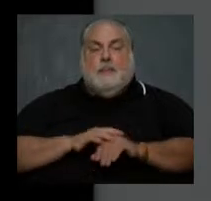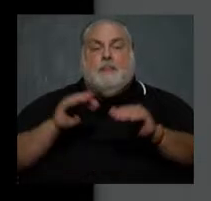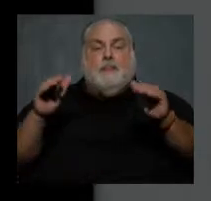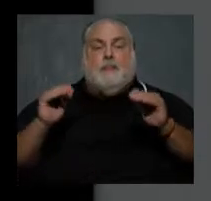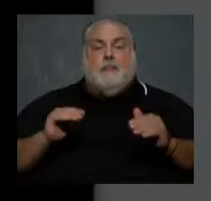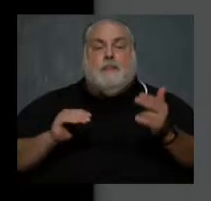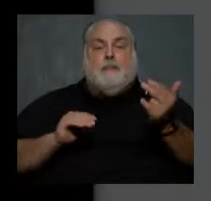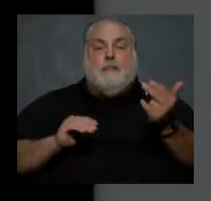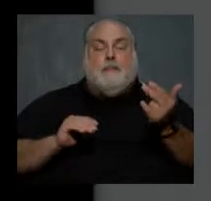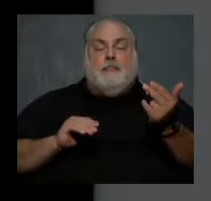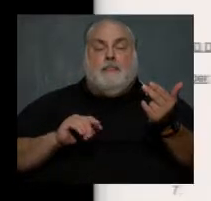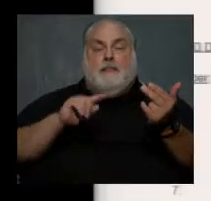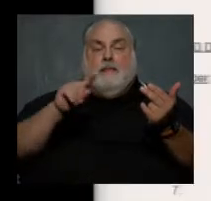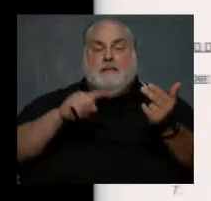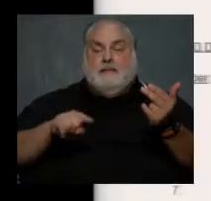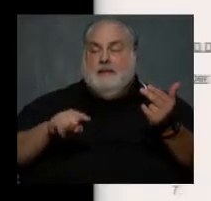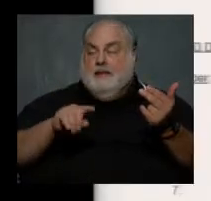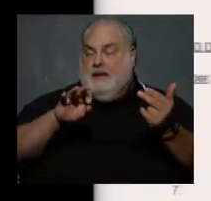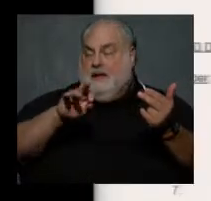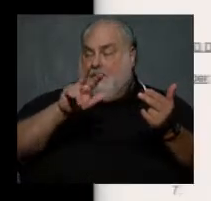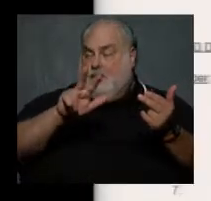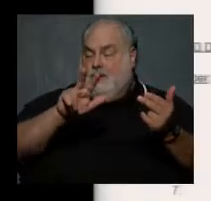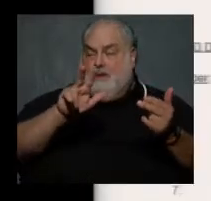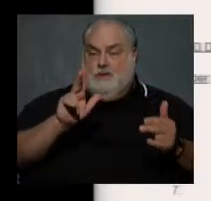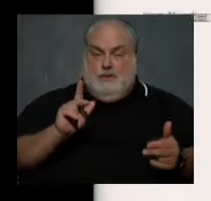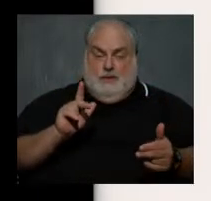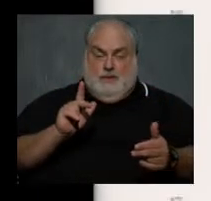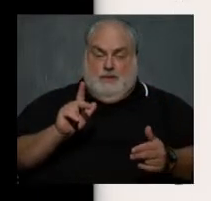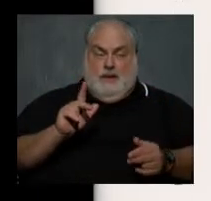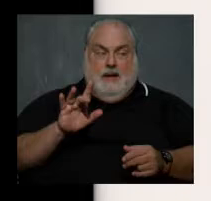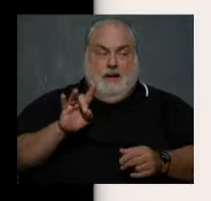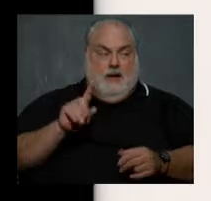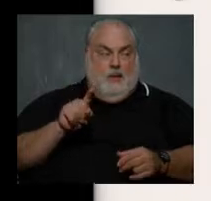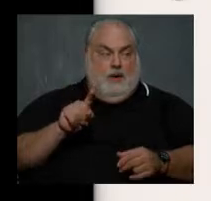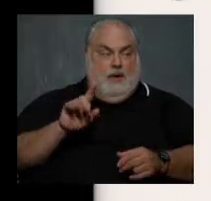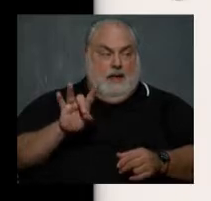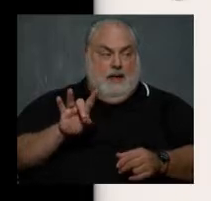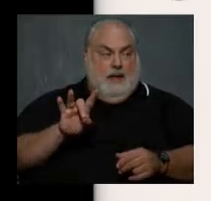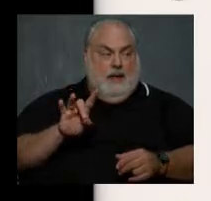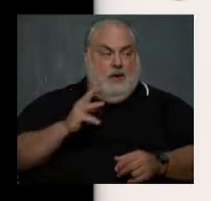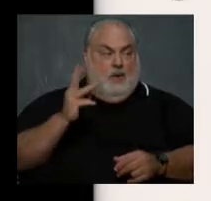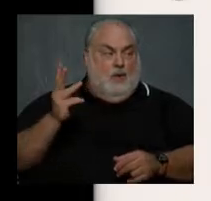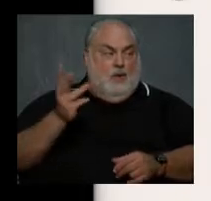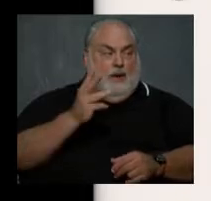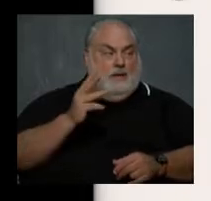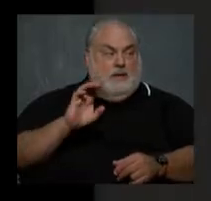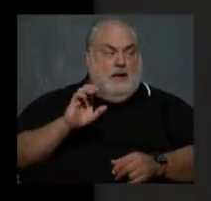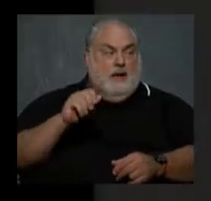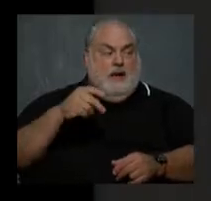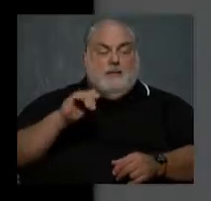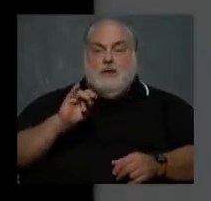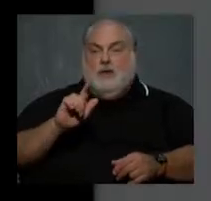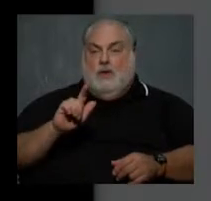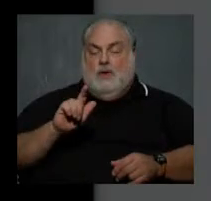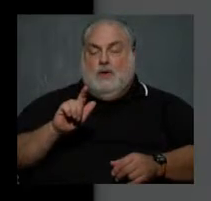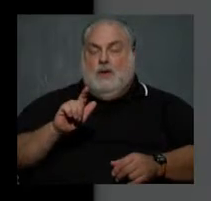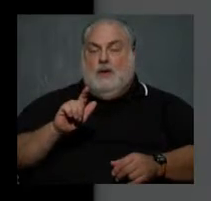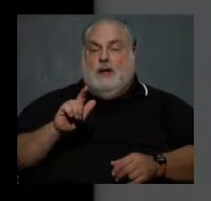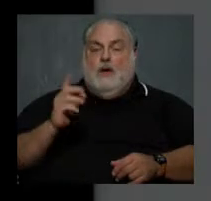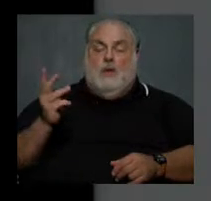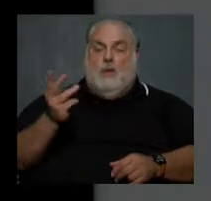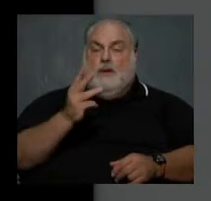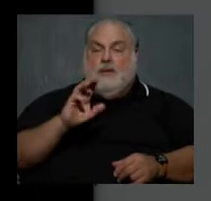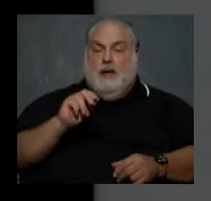number 13, file number Z-9323, 818 West Capitol, short form PCD, located at 818